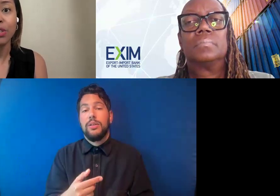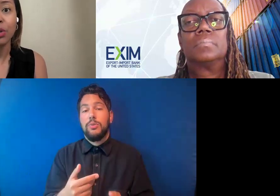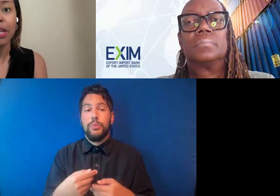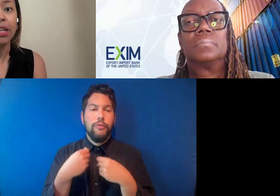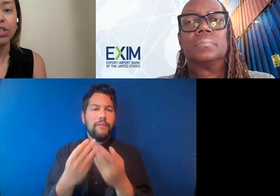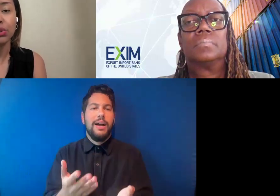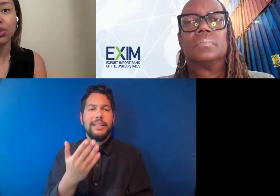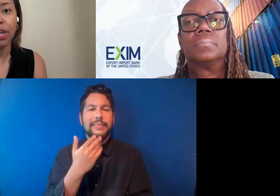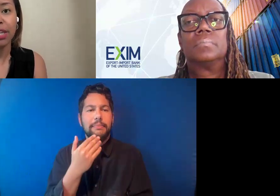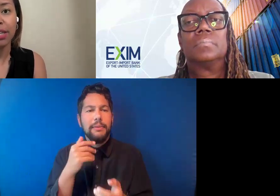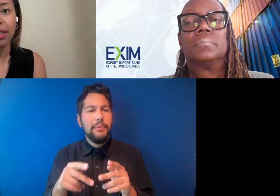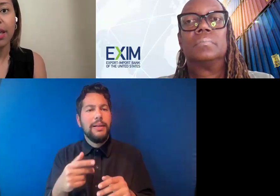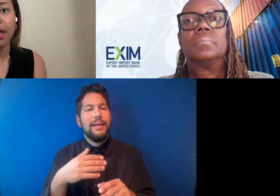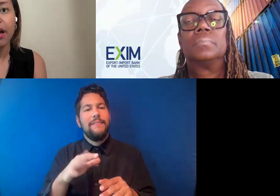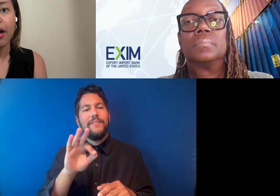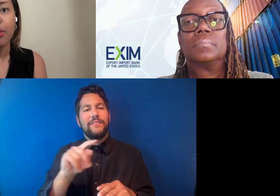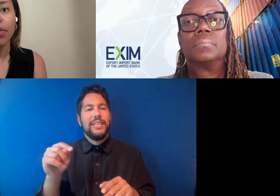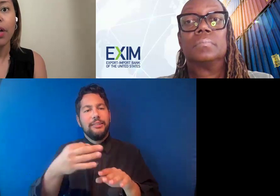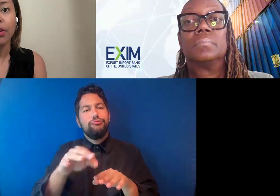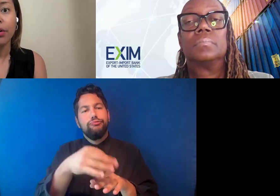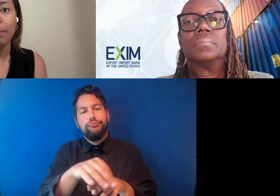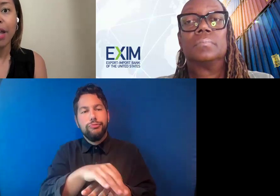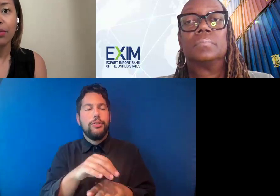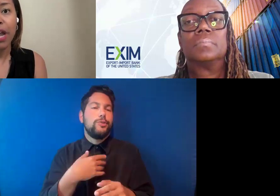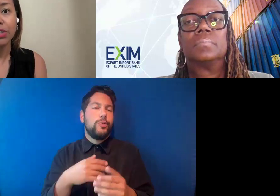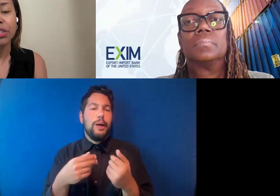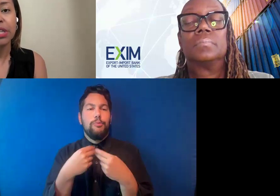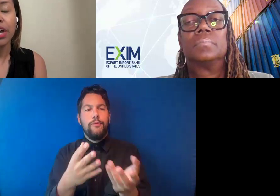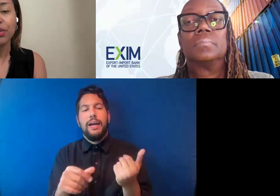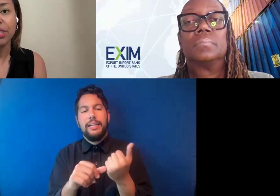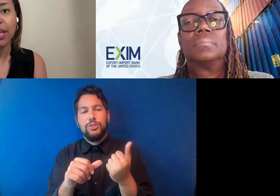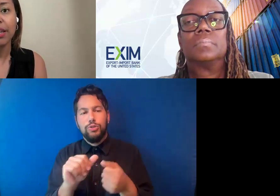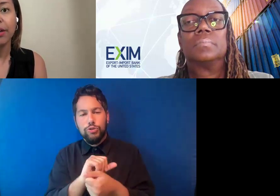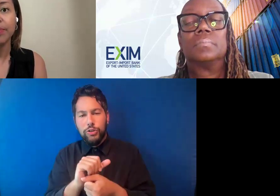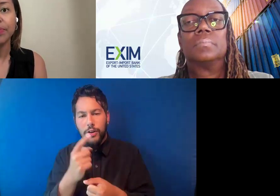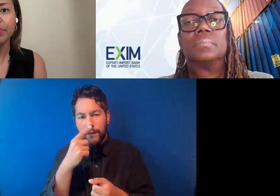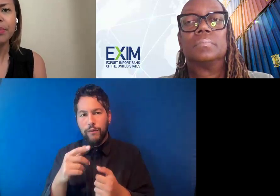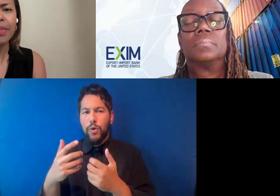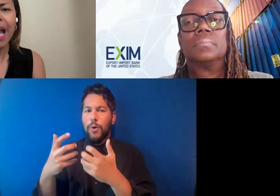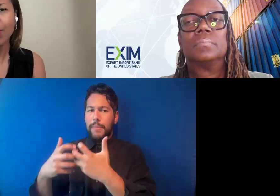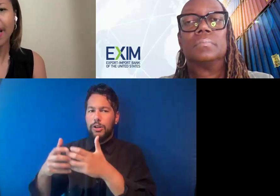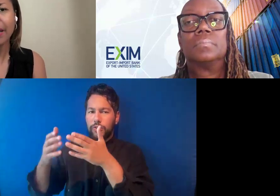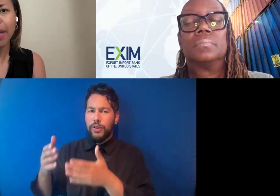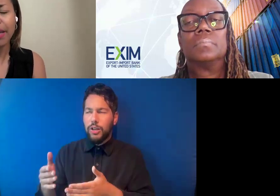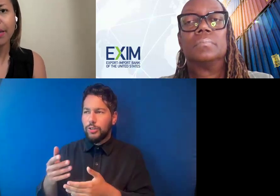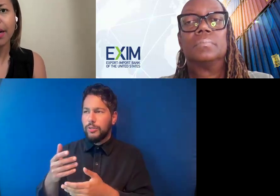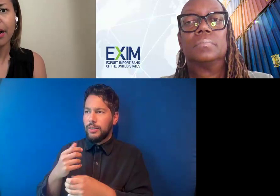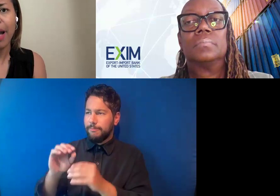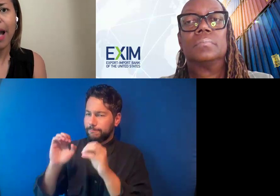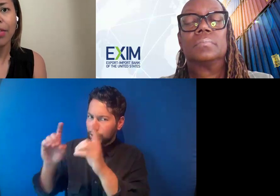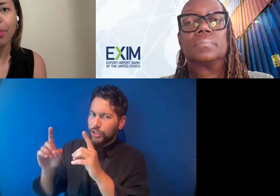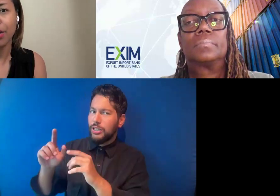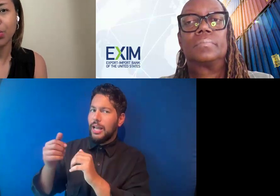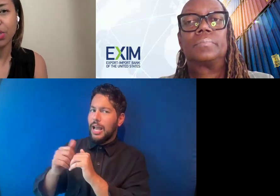diabetic pedicures. So I did additional training with other manufacturers and understanding how a